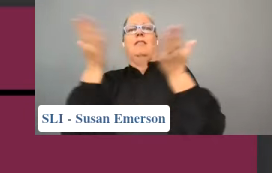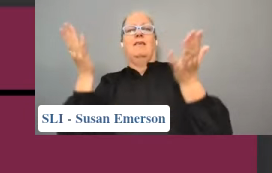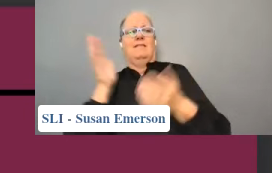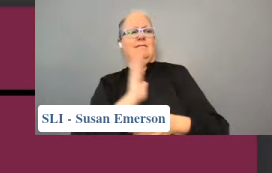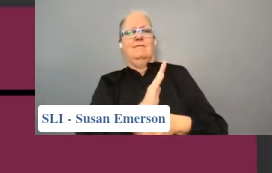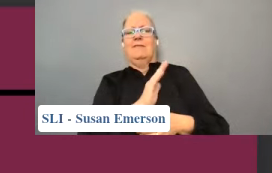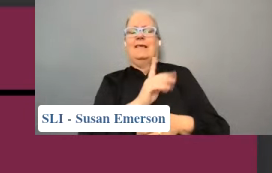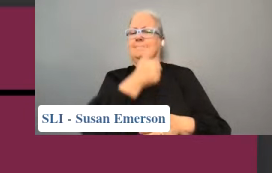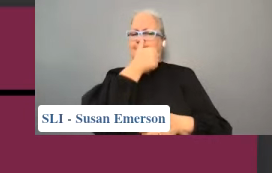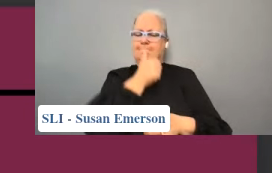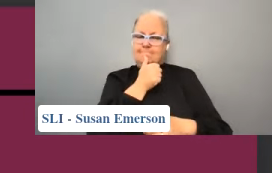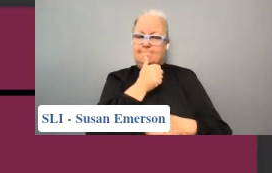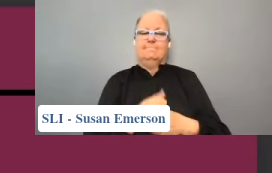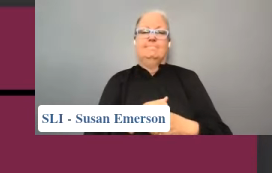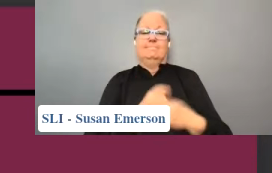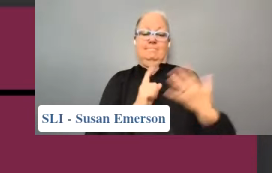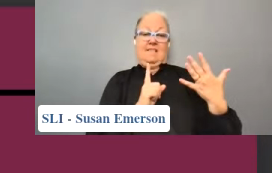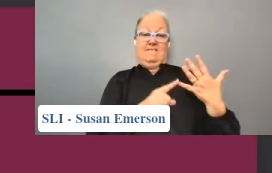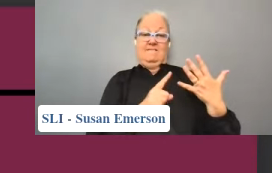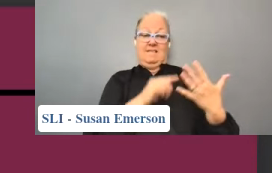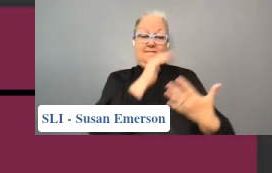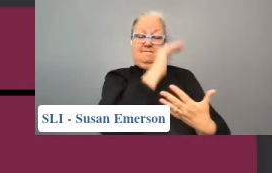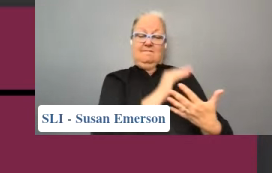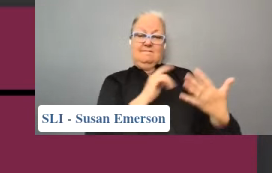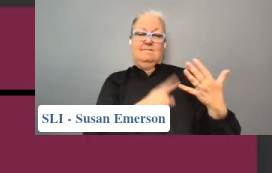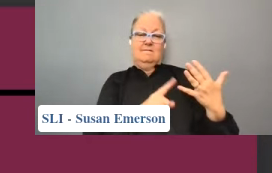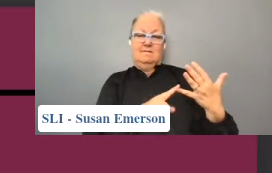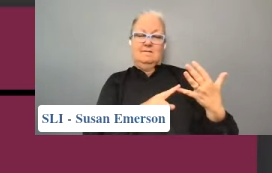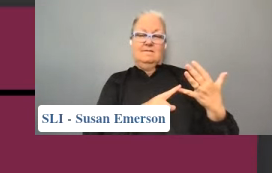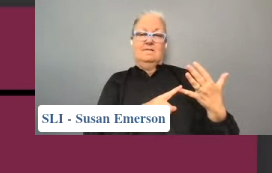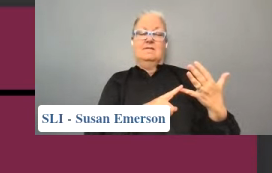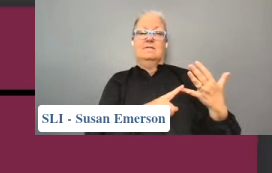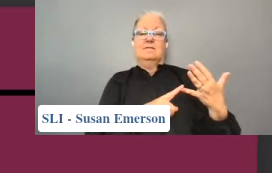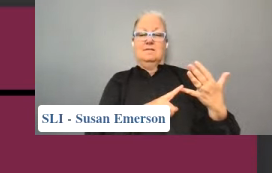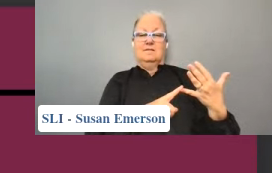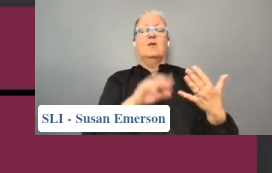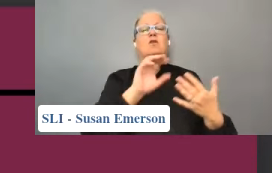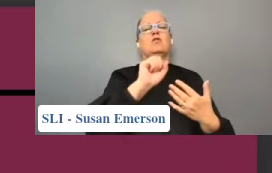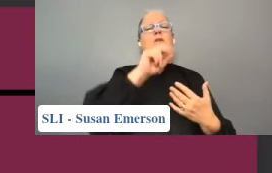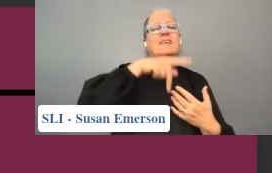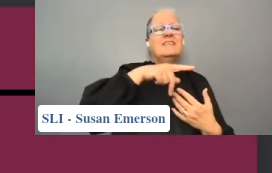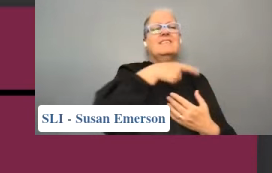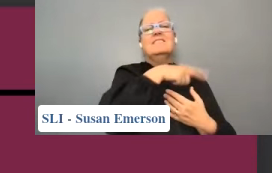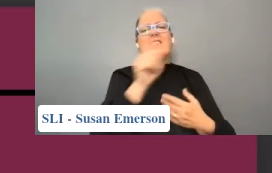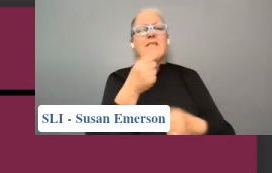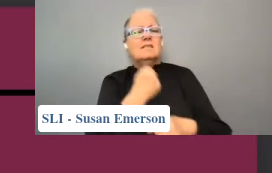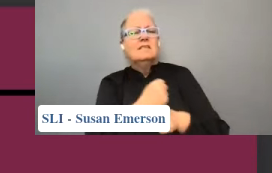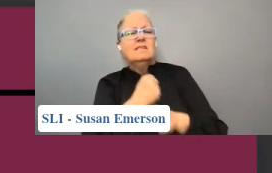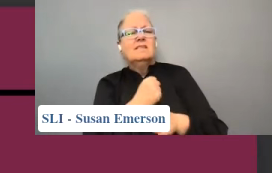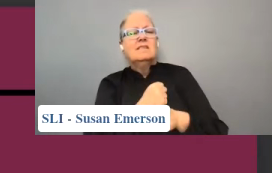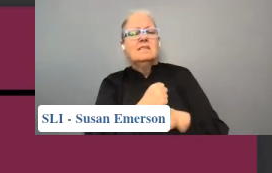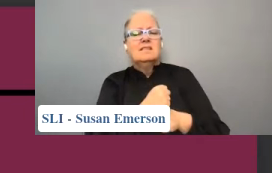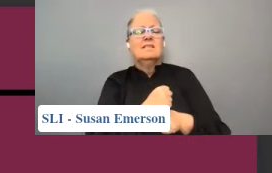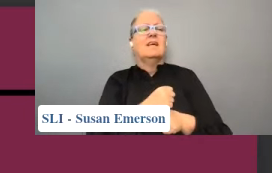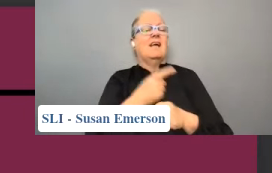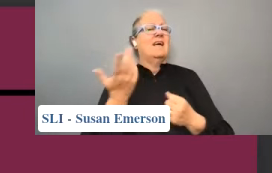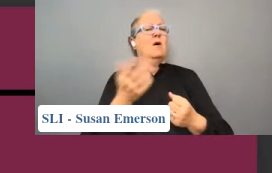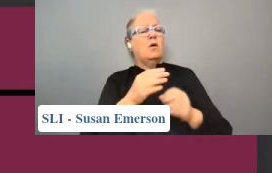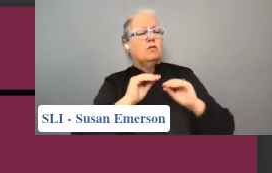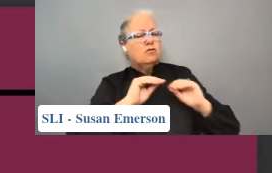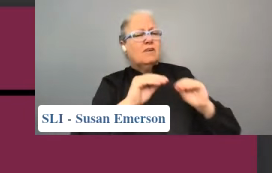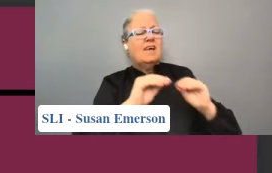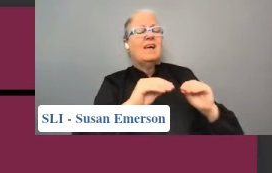Five, encourage the uptake of the respect framework among social protection actors for use in accompaniment models and training. This is a UN